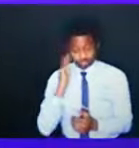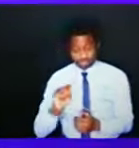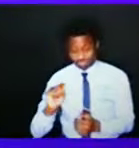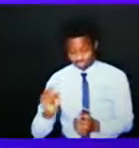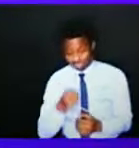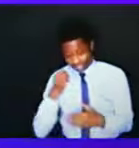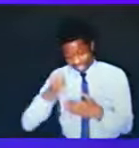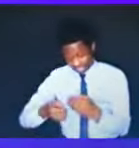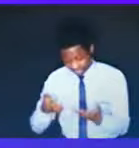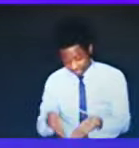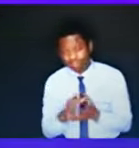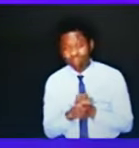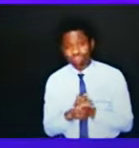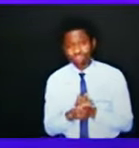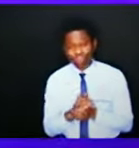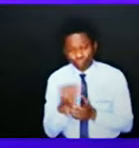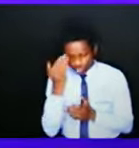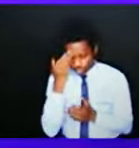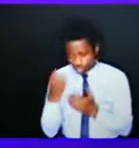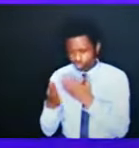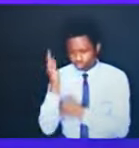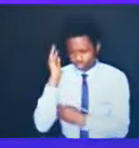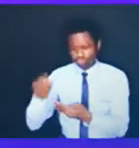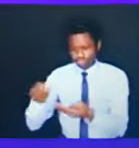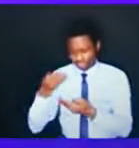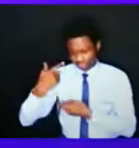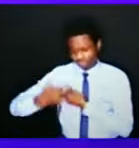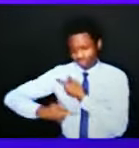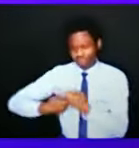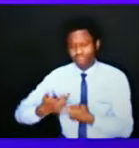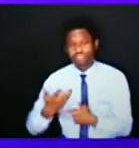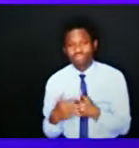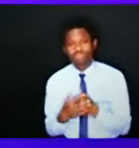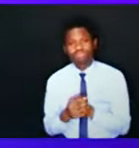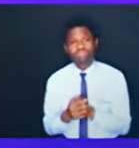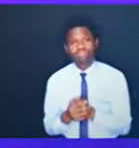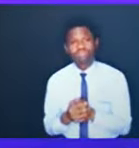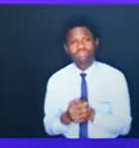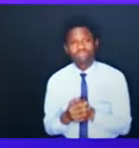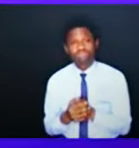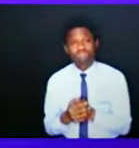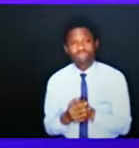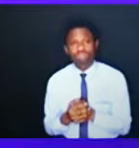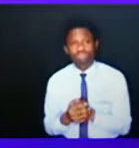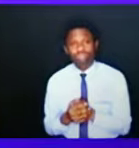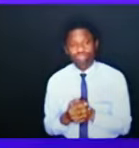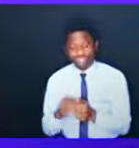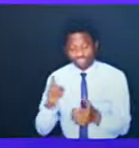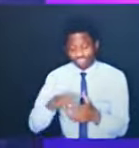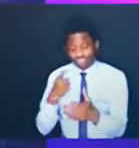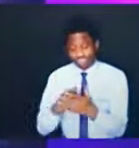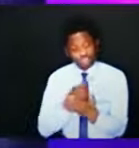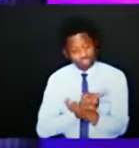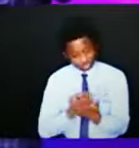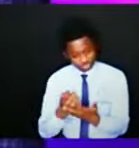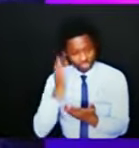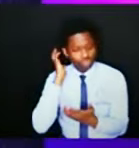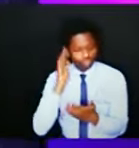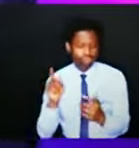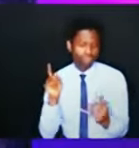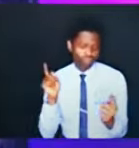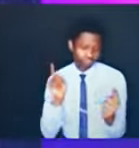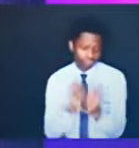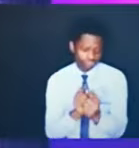God will grant us grace. We'll meet next